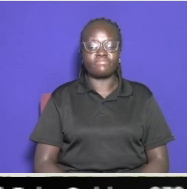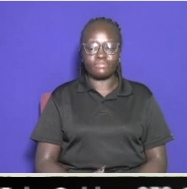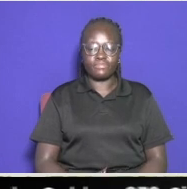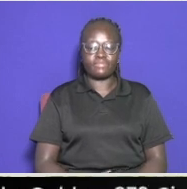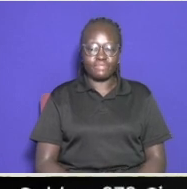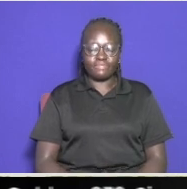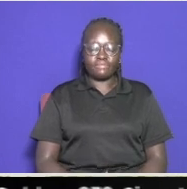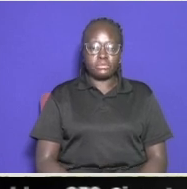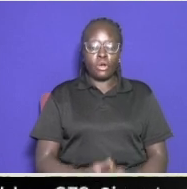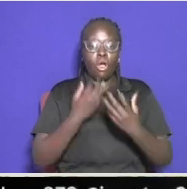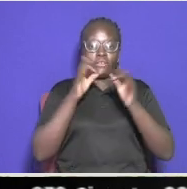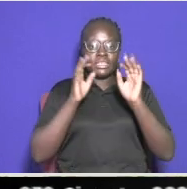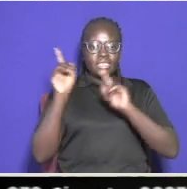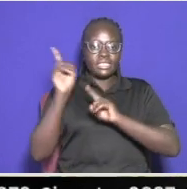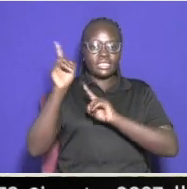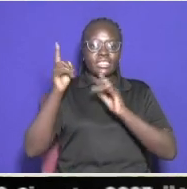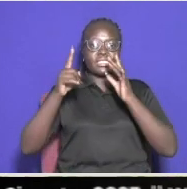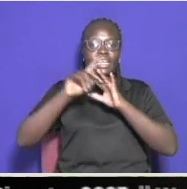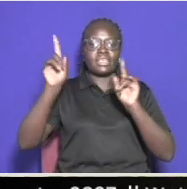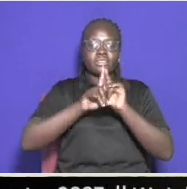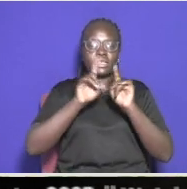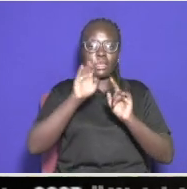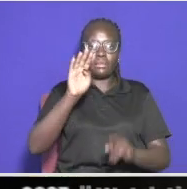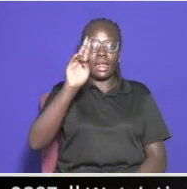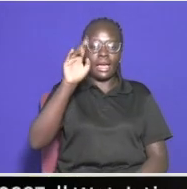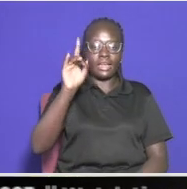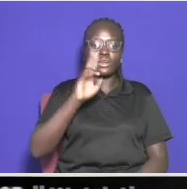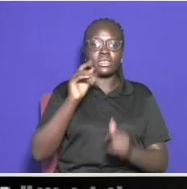2016. Yes. And yeah, so officially the journey now began as a brand in